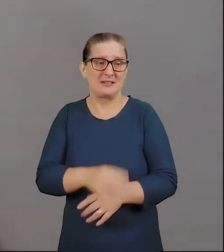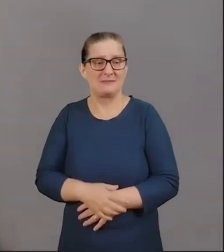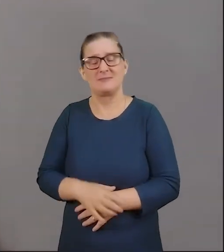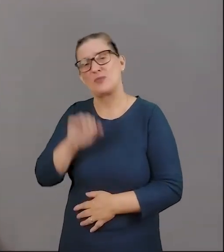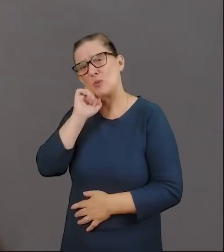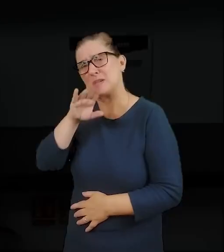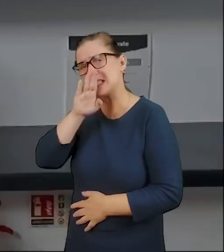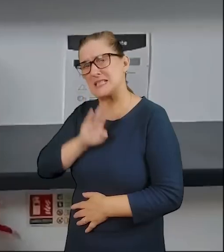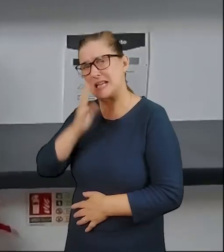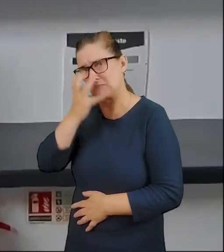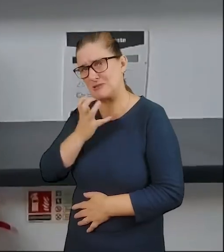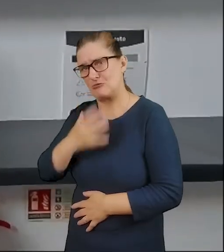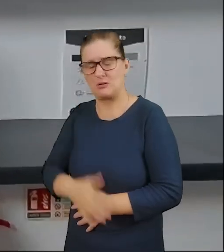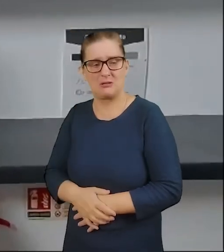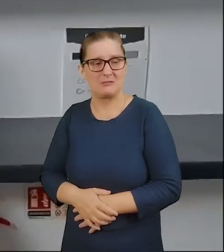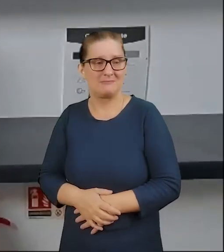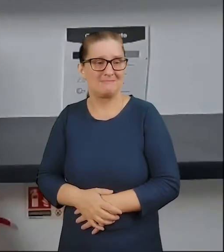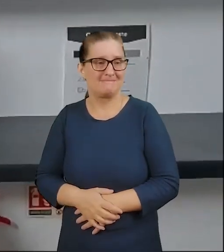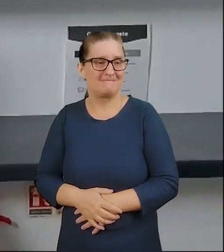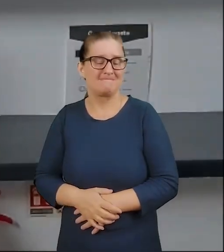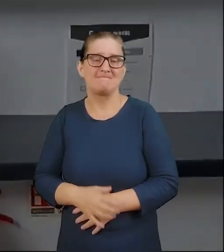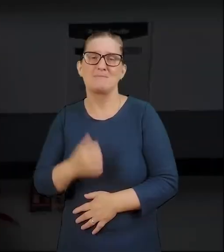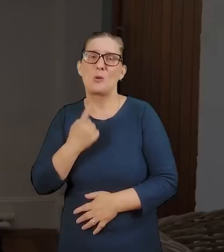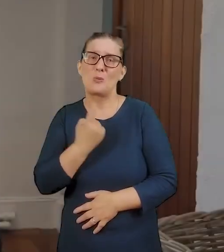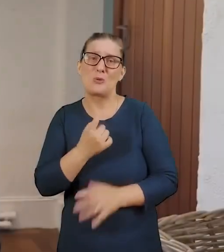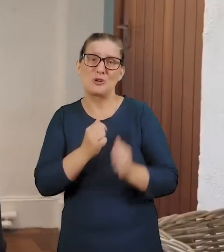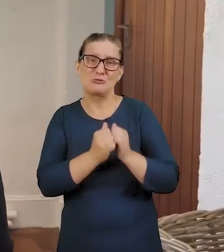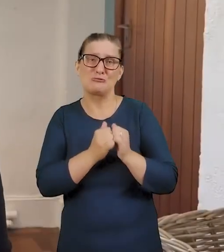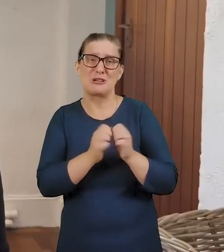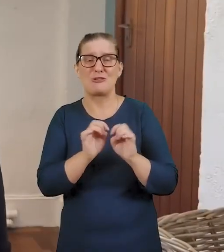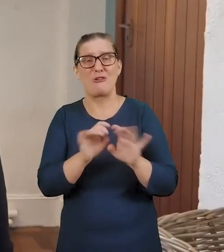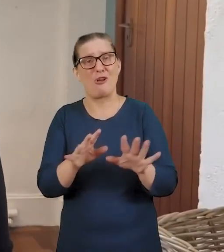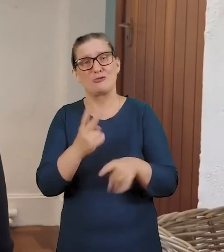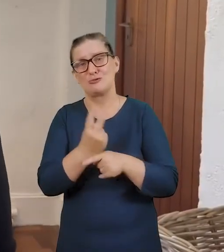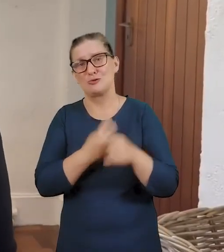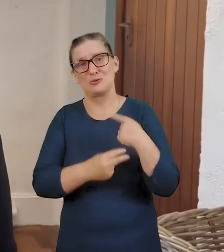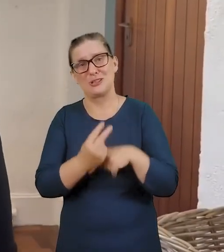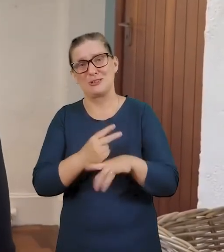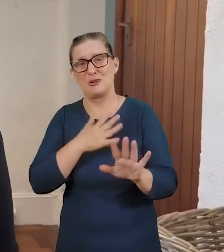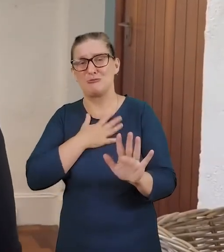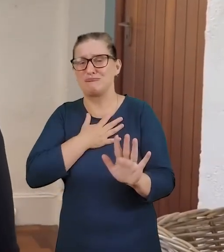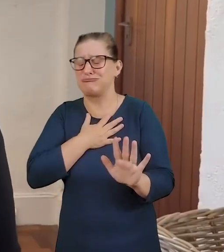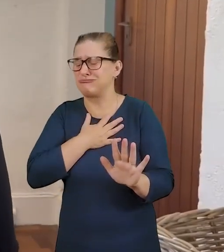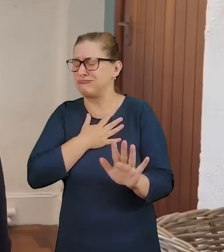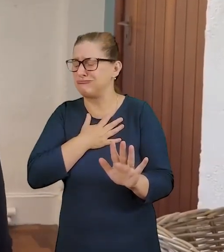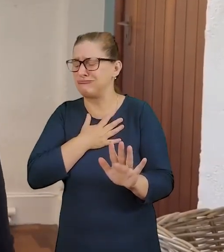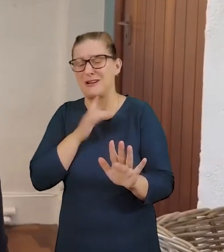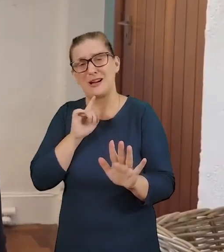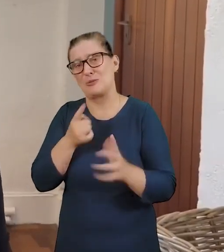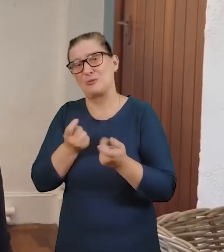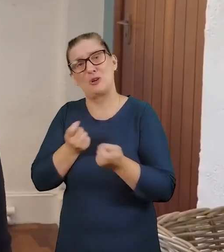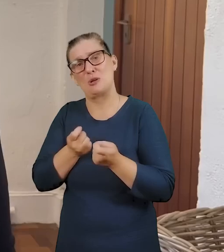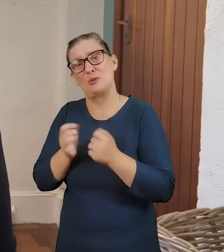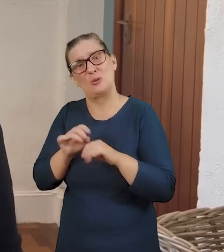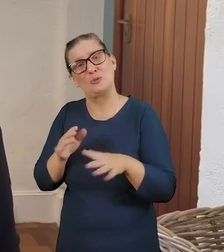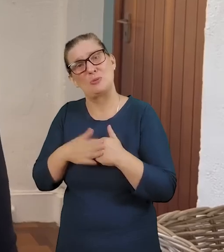they are my life. Unhappy, sad, miserable. I've lost one of my treasures 2 years ago. I